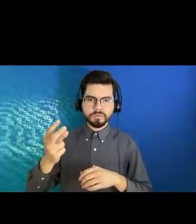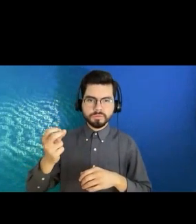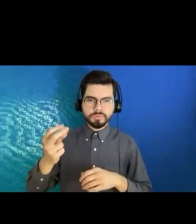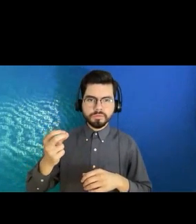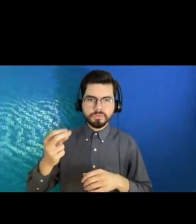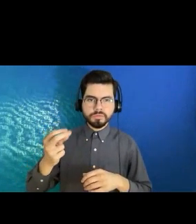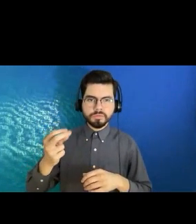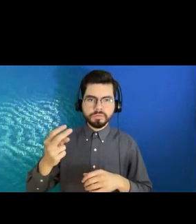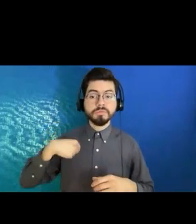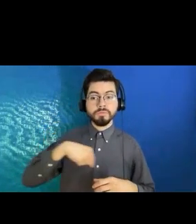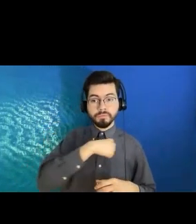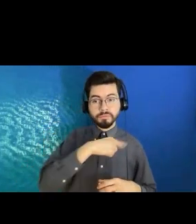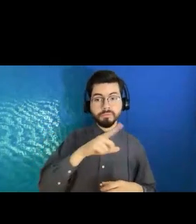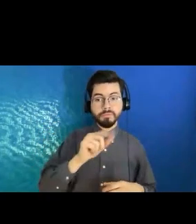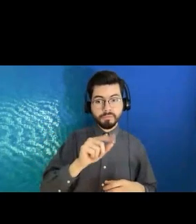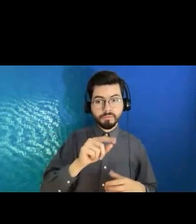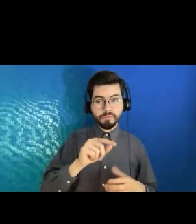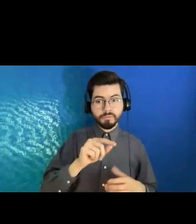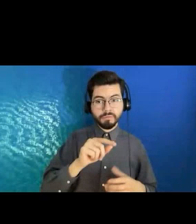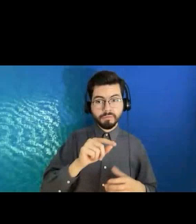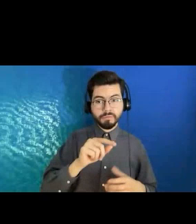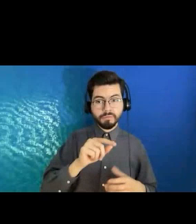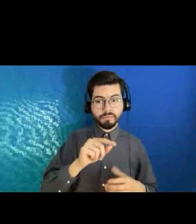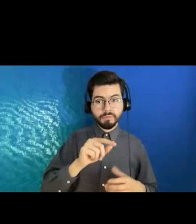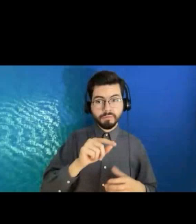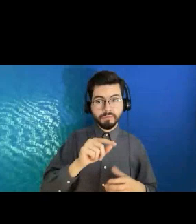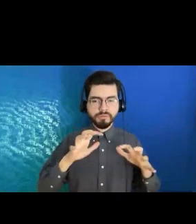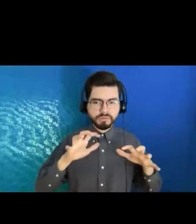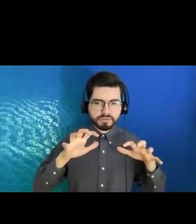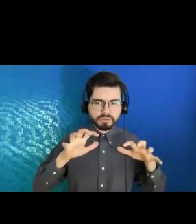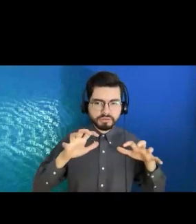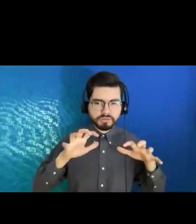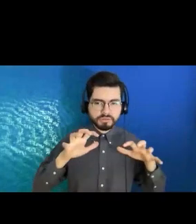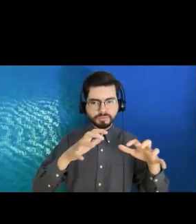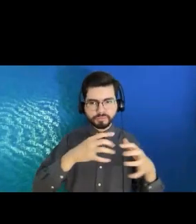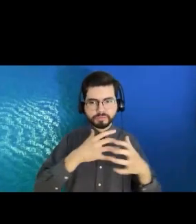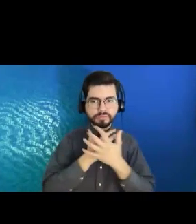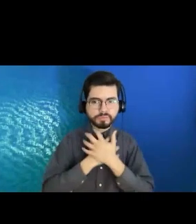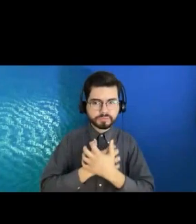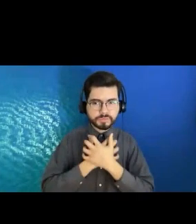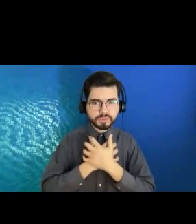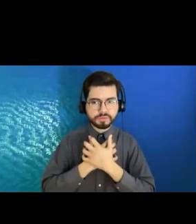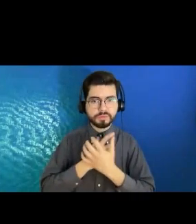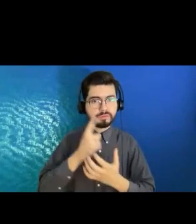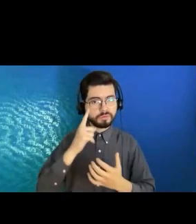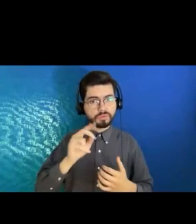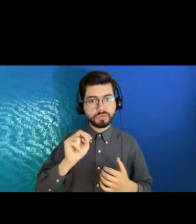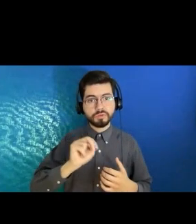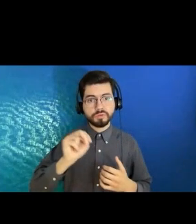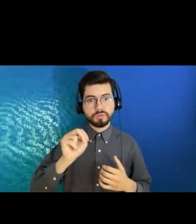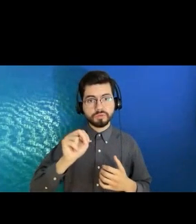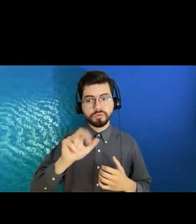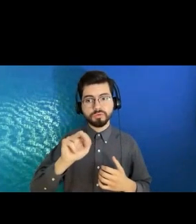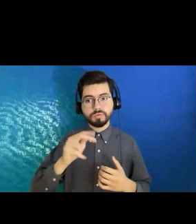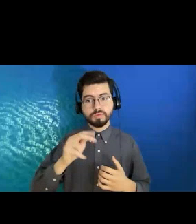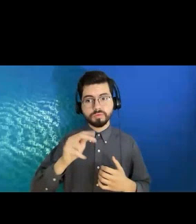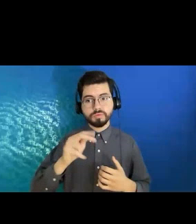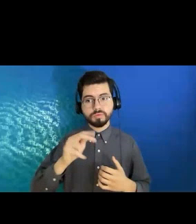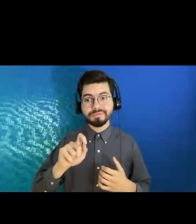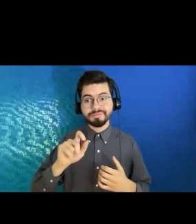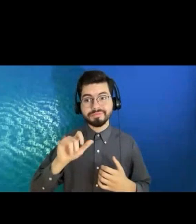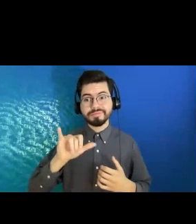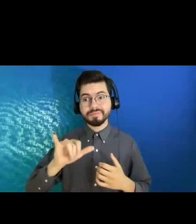we have a very high density of bears on the northern range. Thus, all those black bear jams are along the road